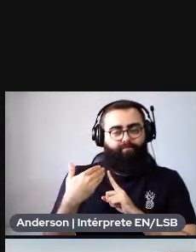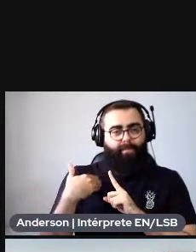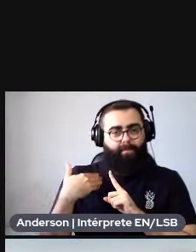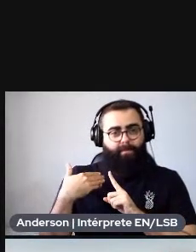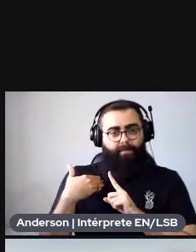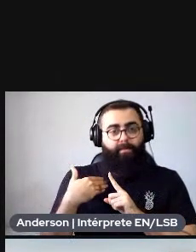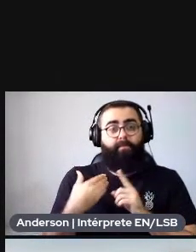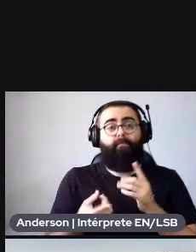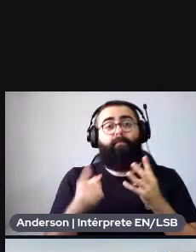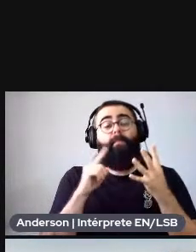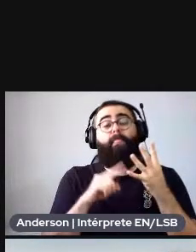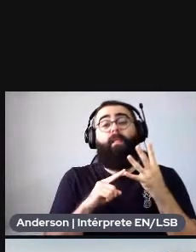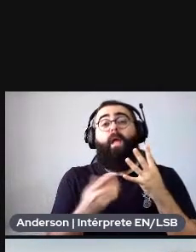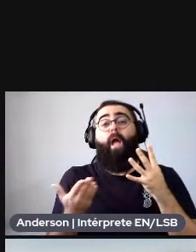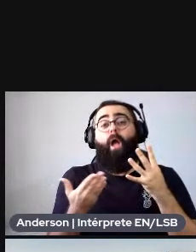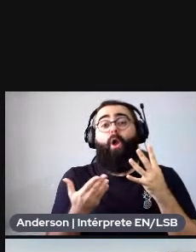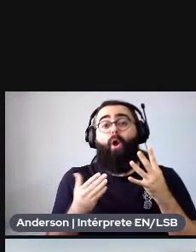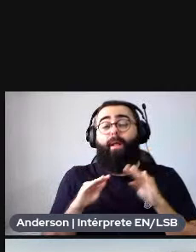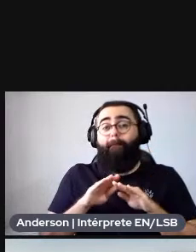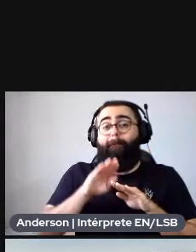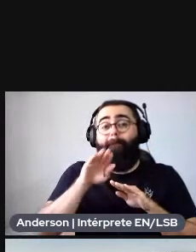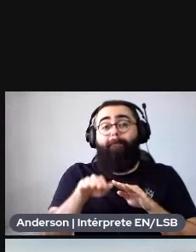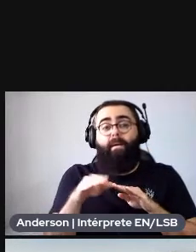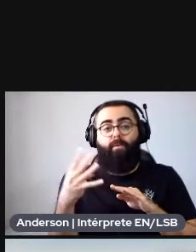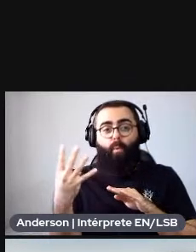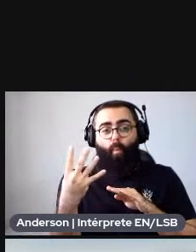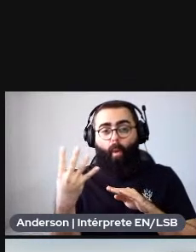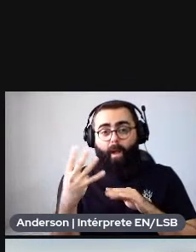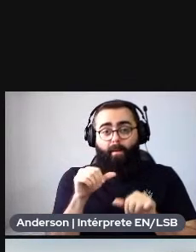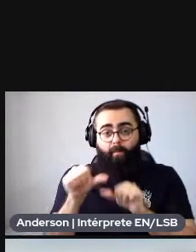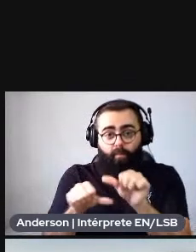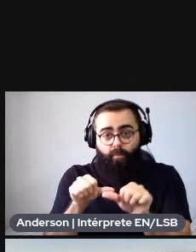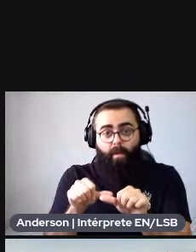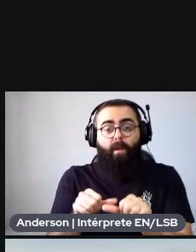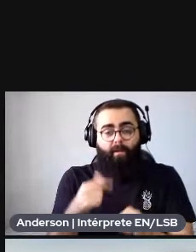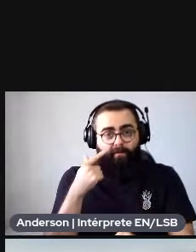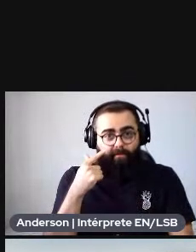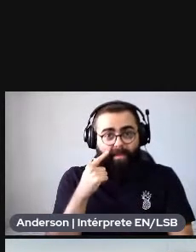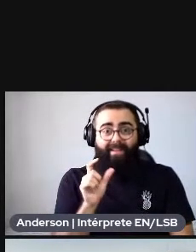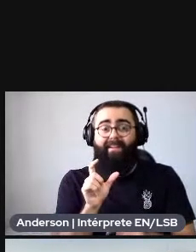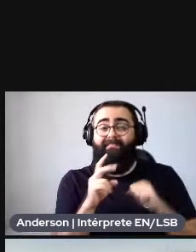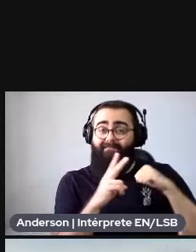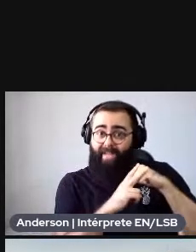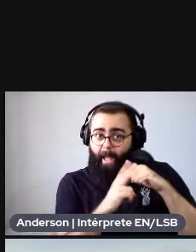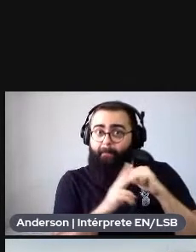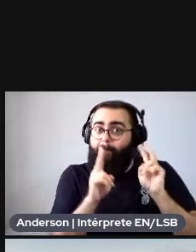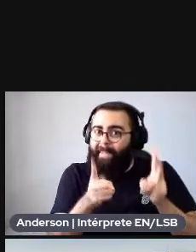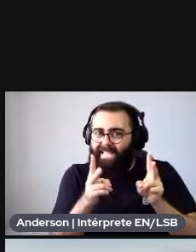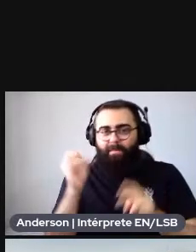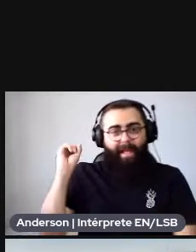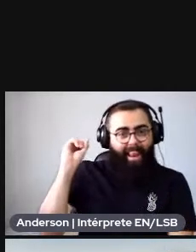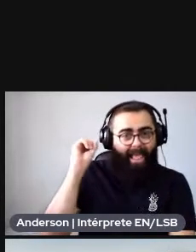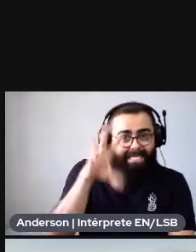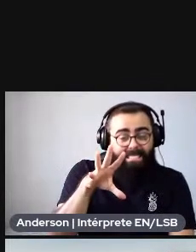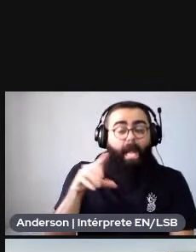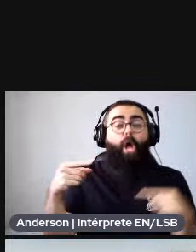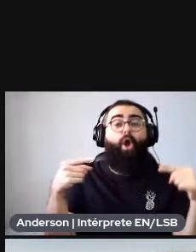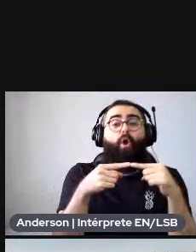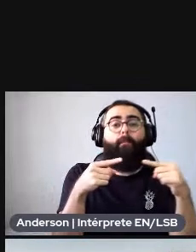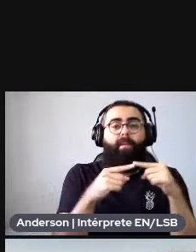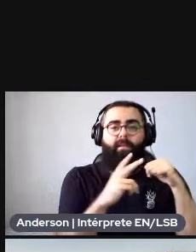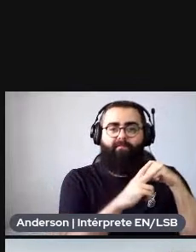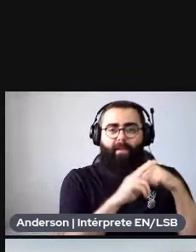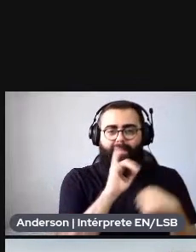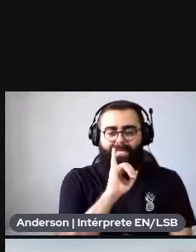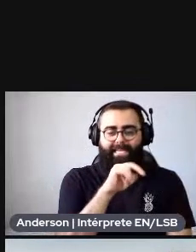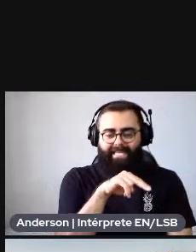fourth stage. So here you see that the throw verb combined with an infinitive. And you could say then that what they mean